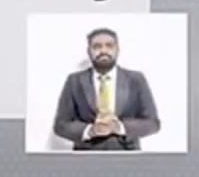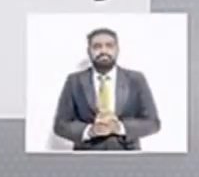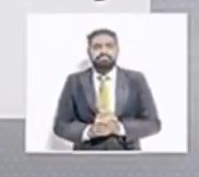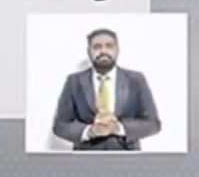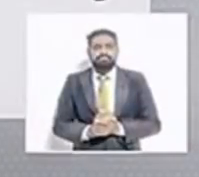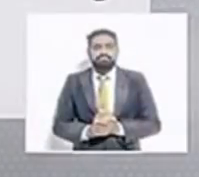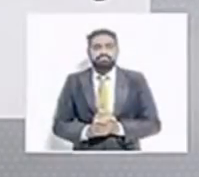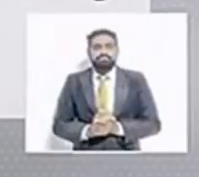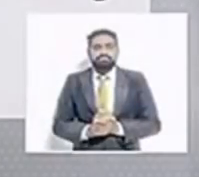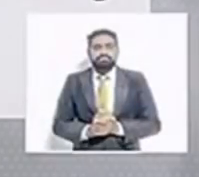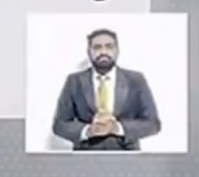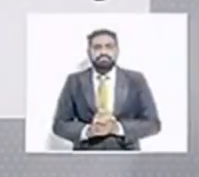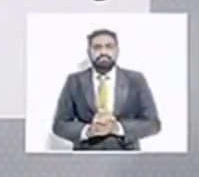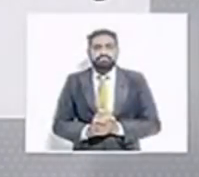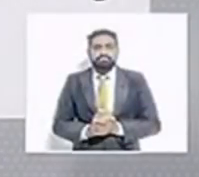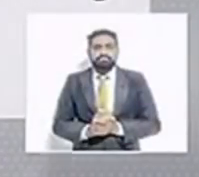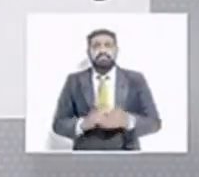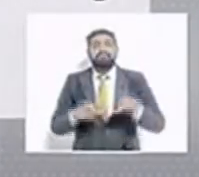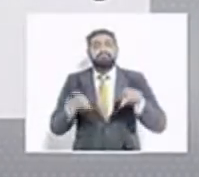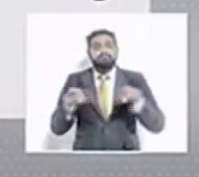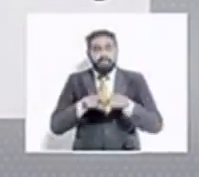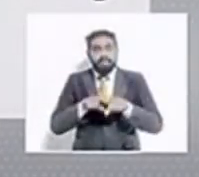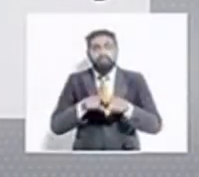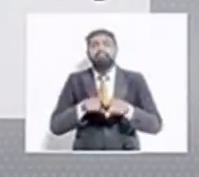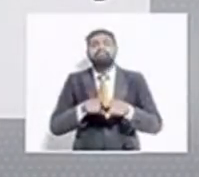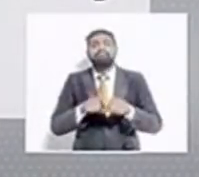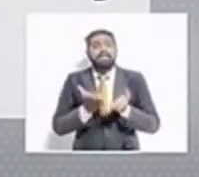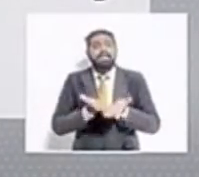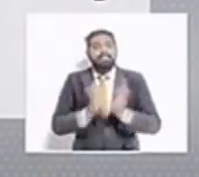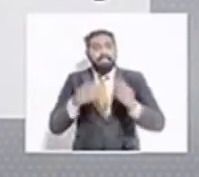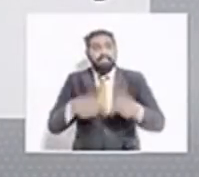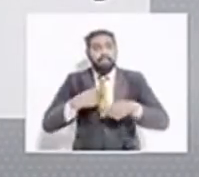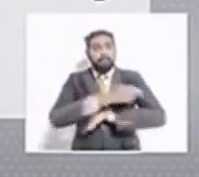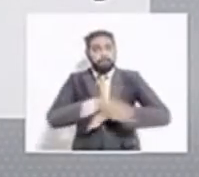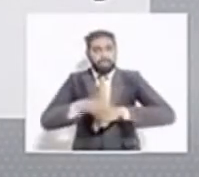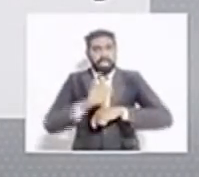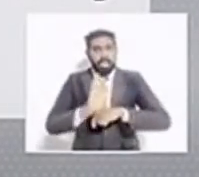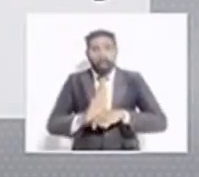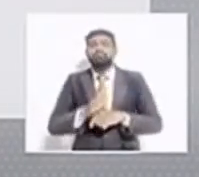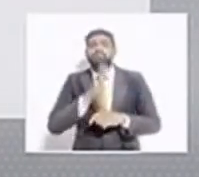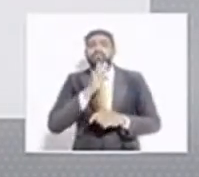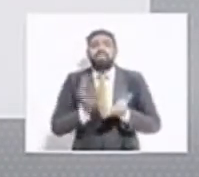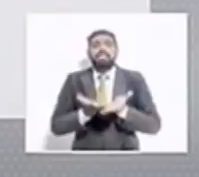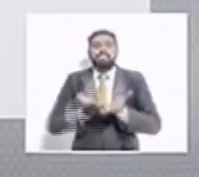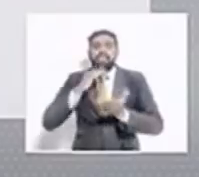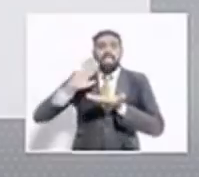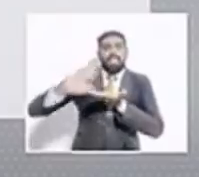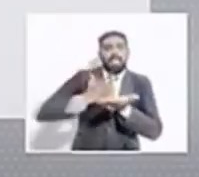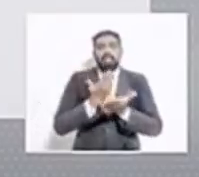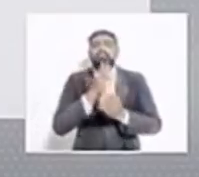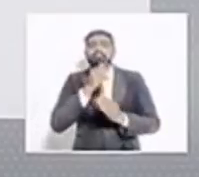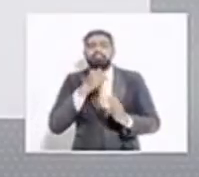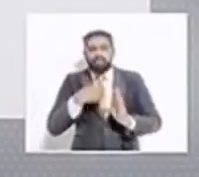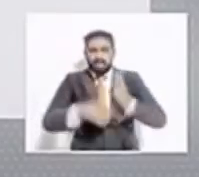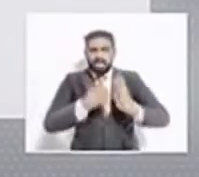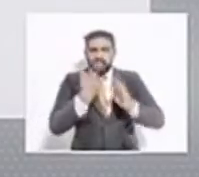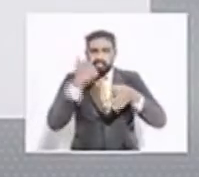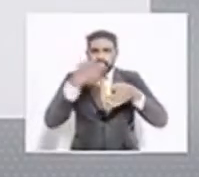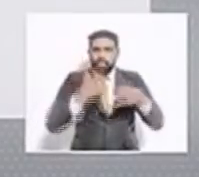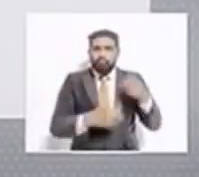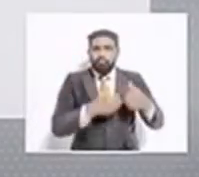Meanwhile, India is preparing to assist Sri Lanka to address the fuel crisis in the country. India is preparing to grant